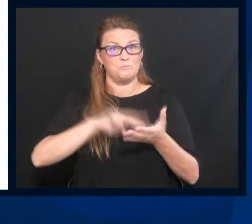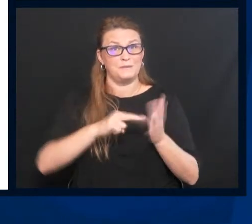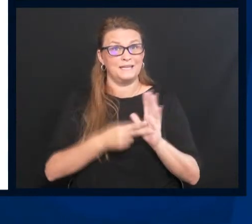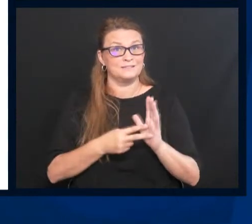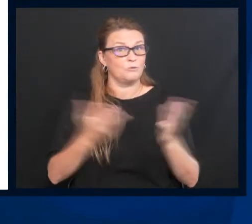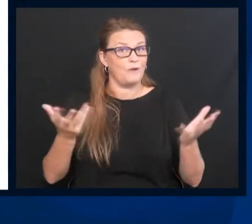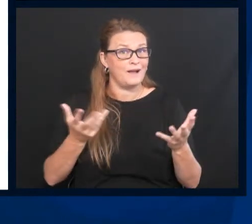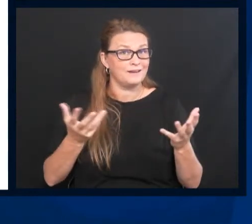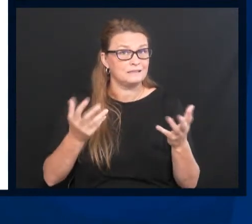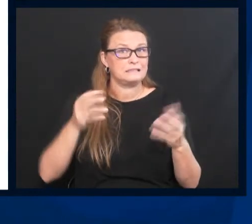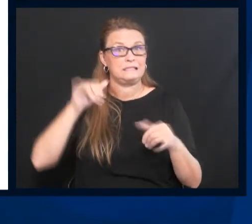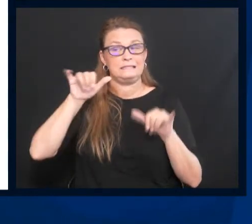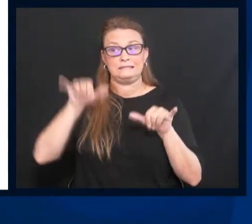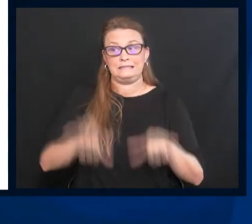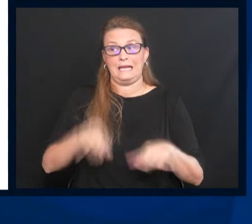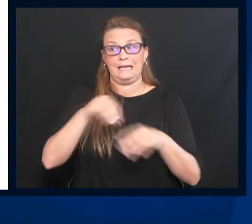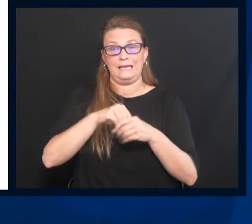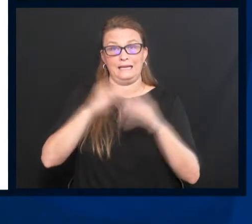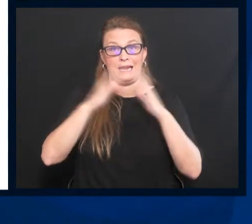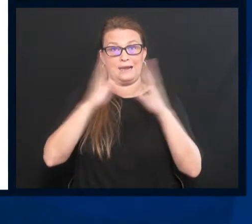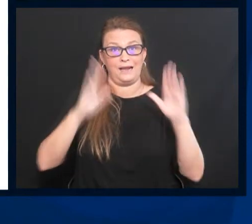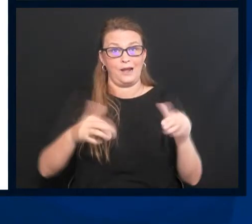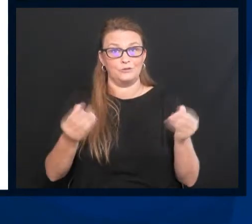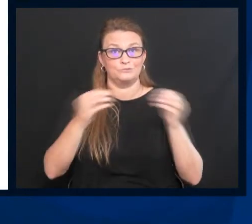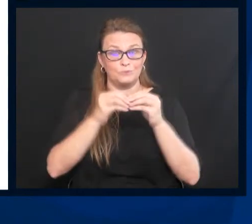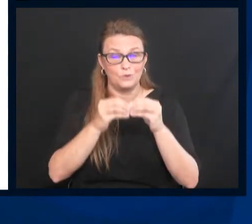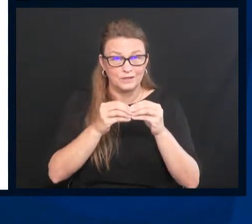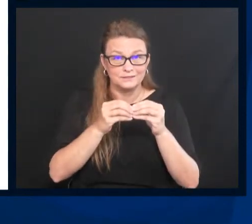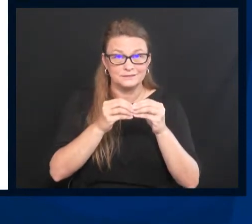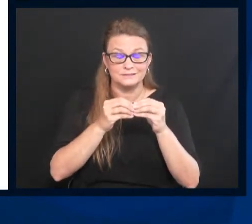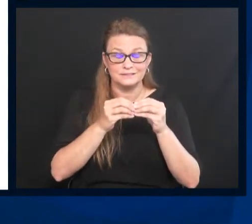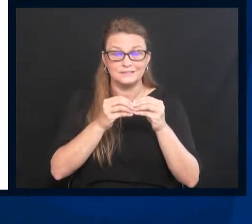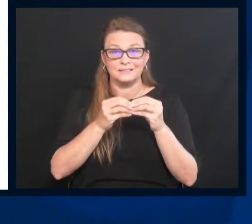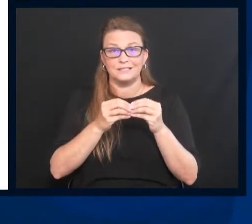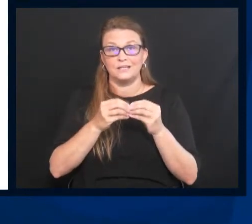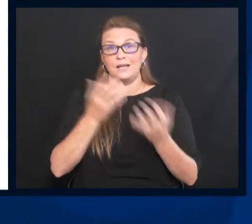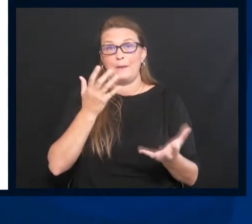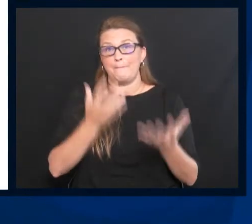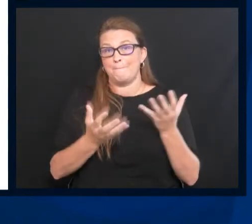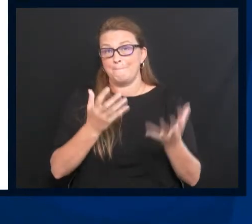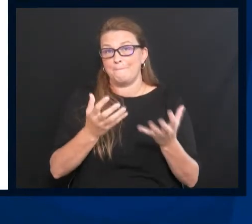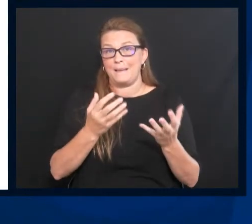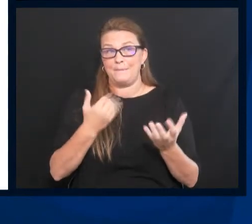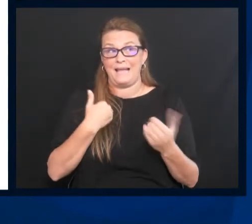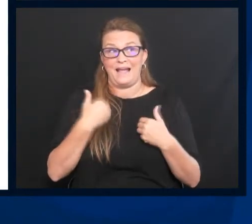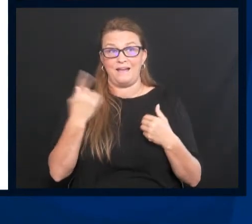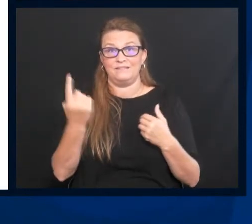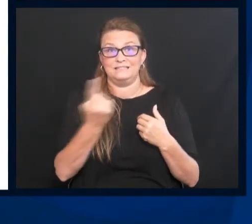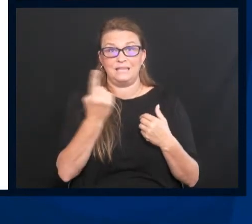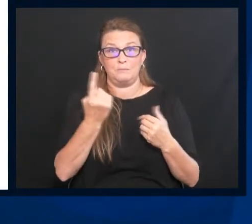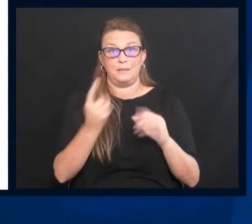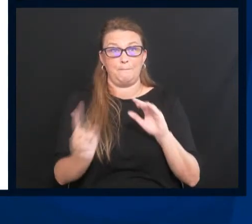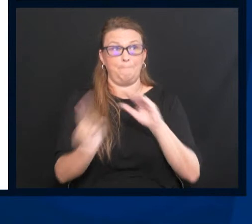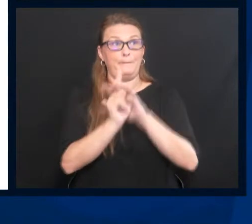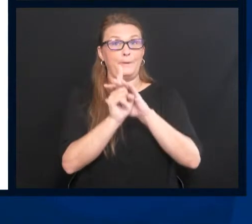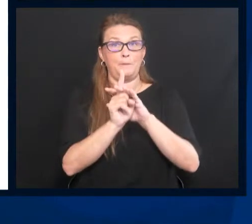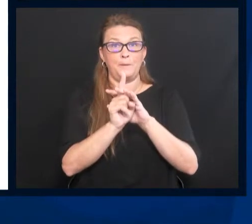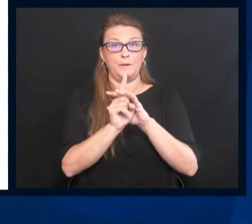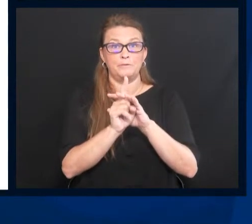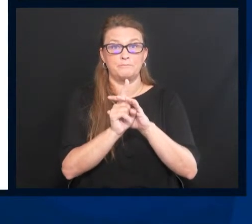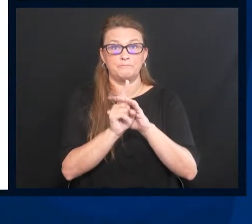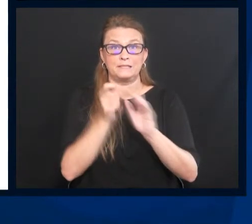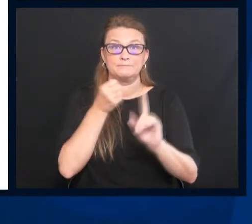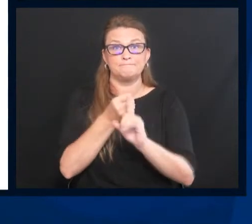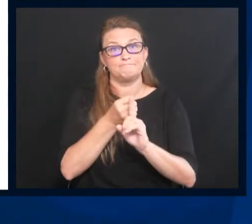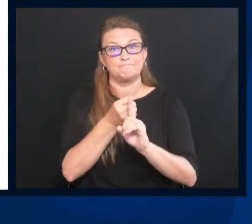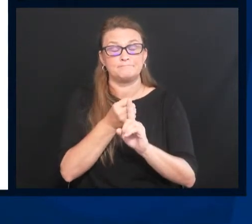more. I worry that this could turn and we could have some whiplash effect, you know, and